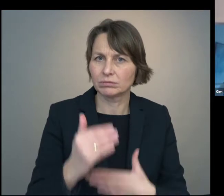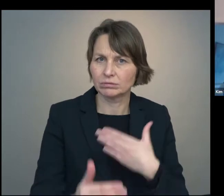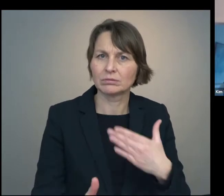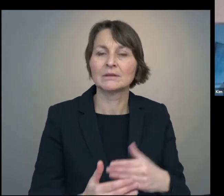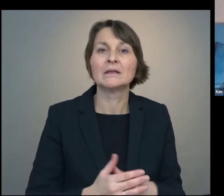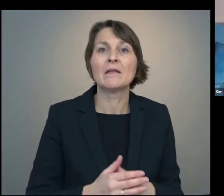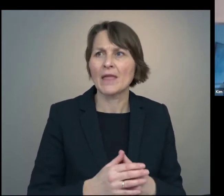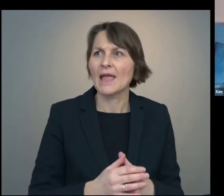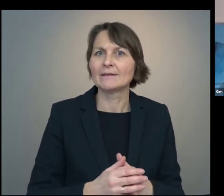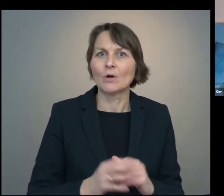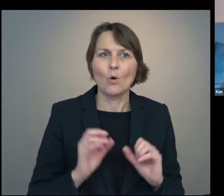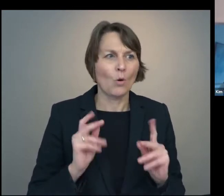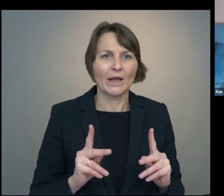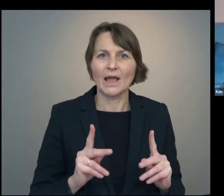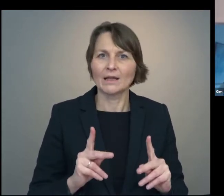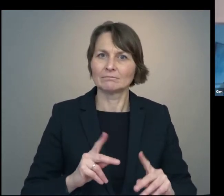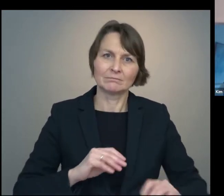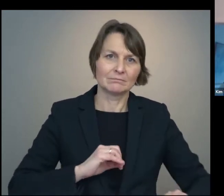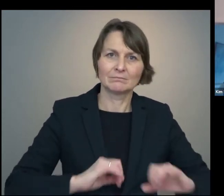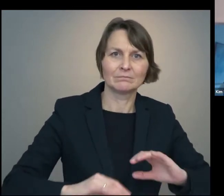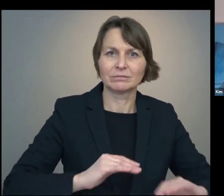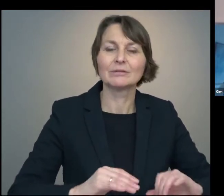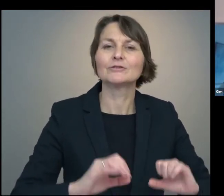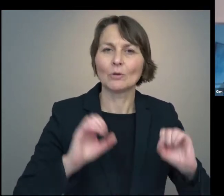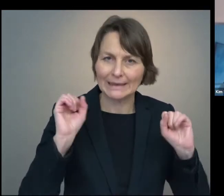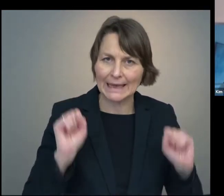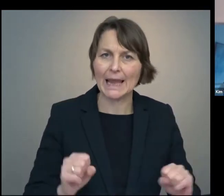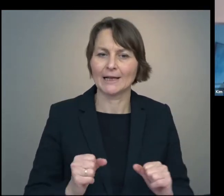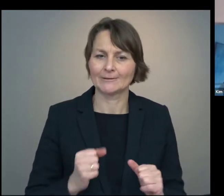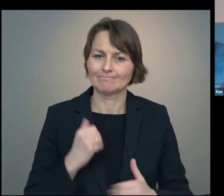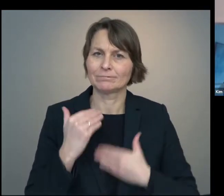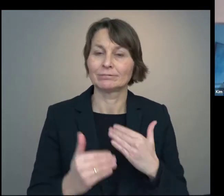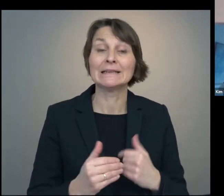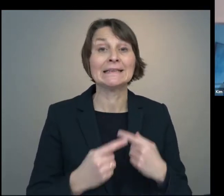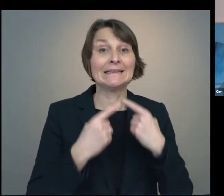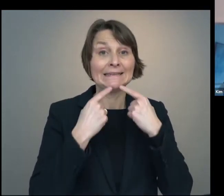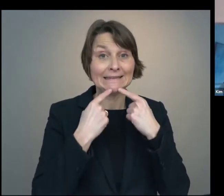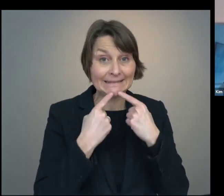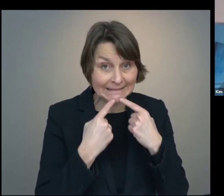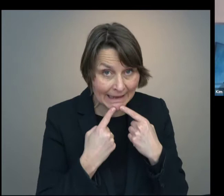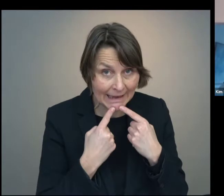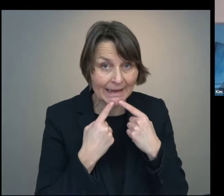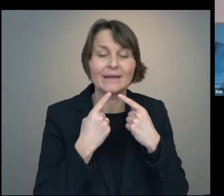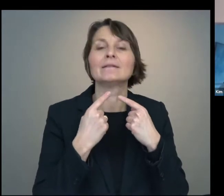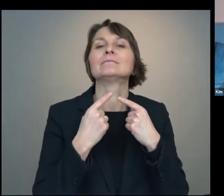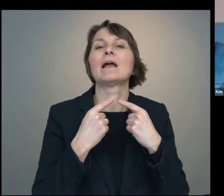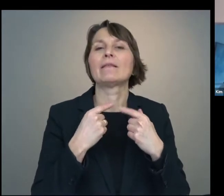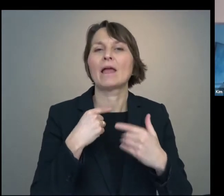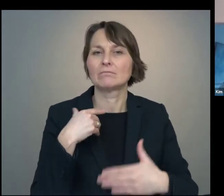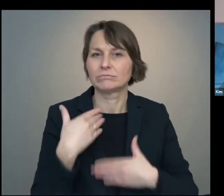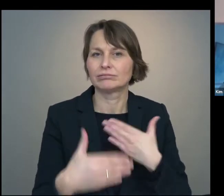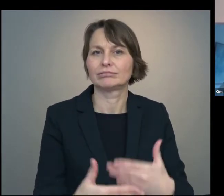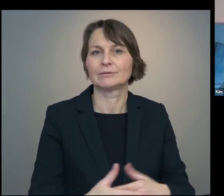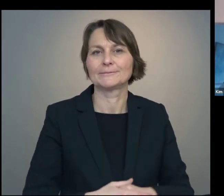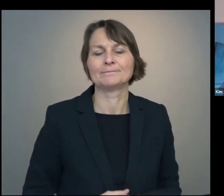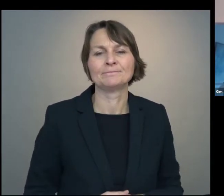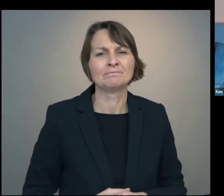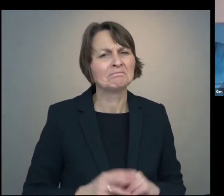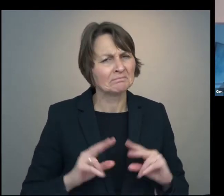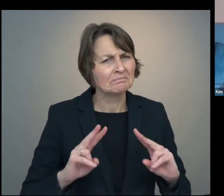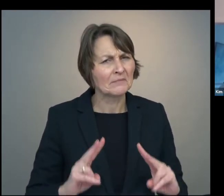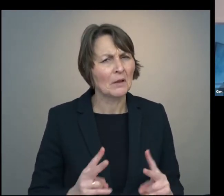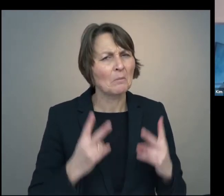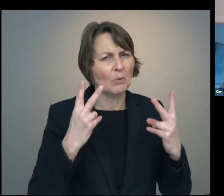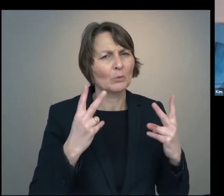arms followed, so we are able to execute on stuff. It's been very important